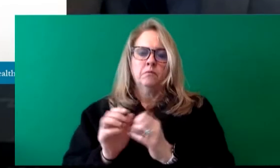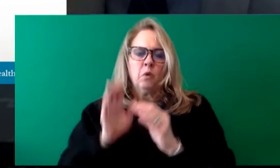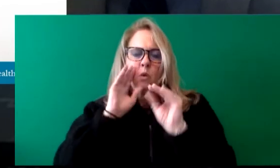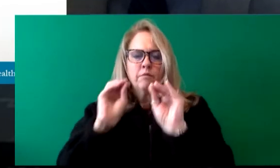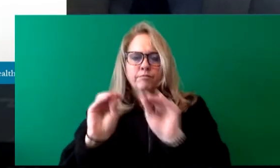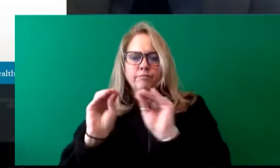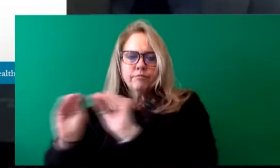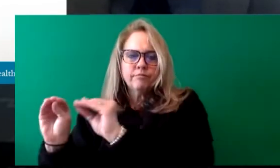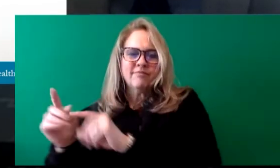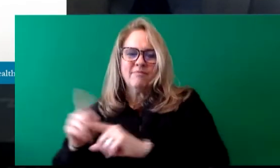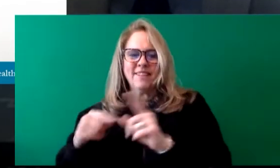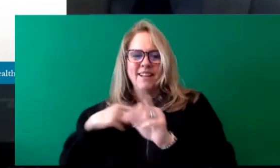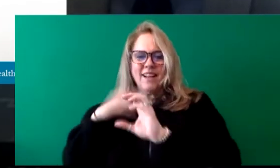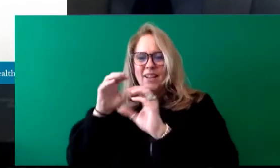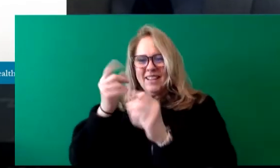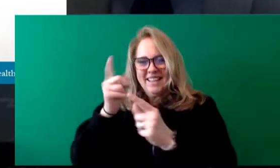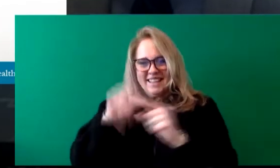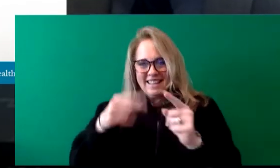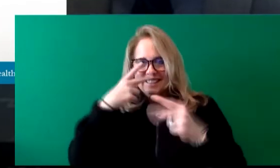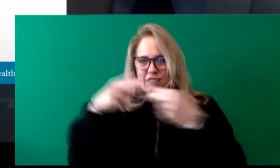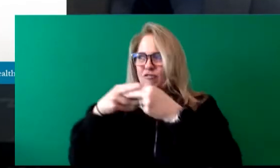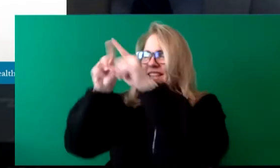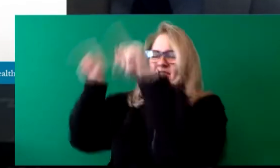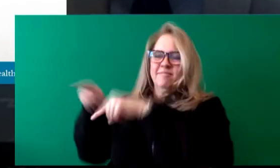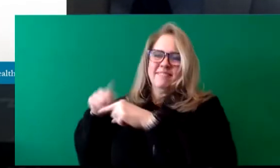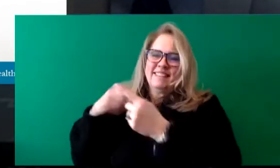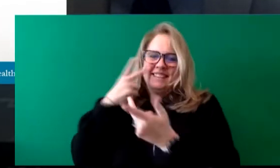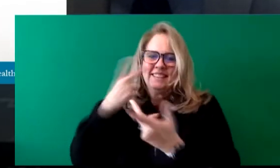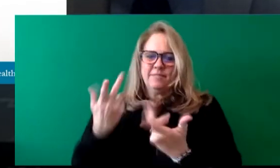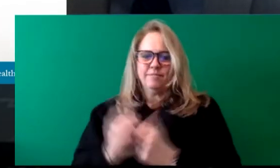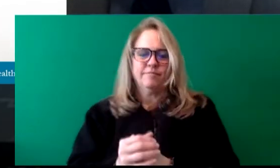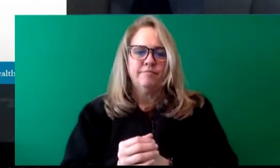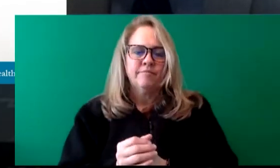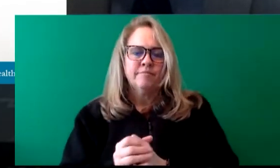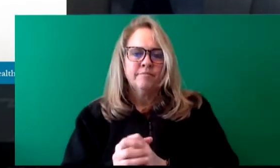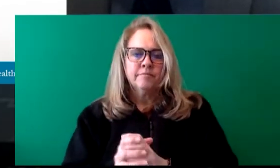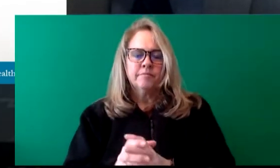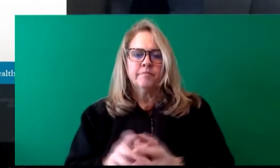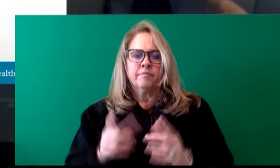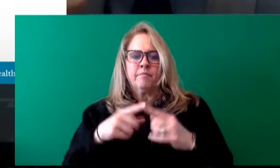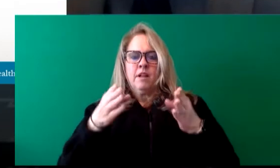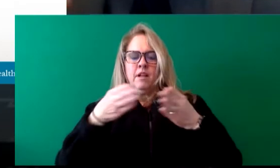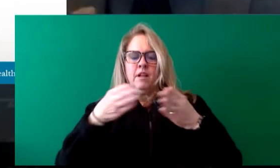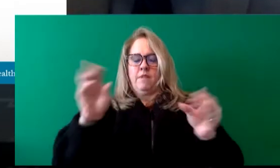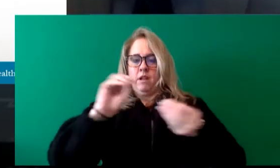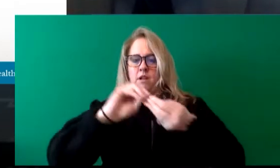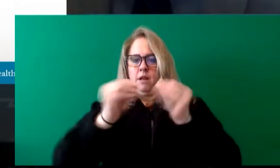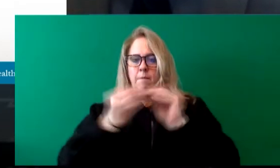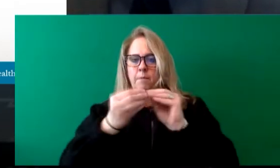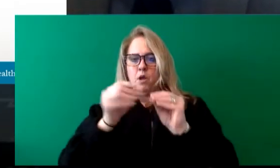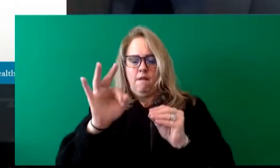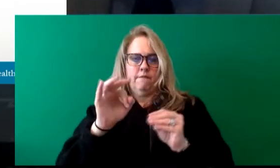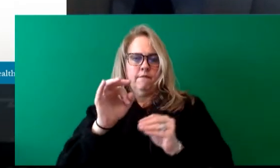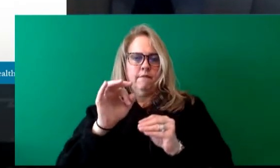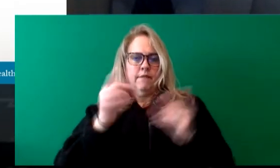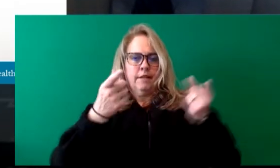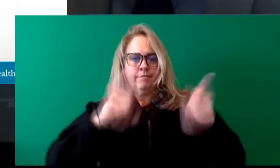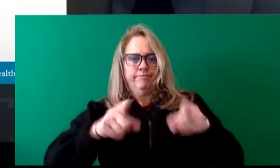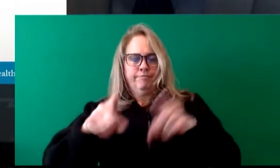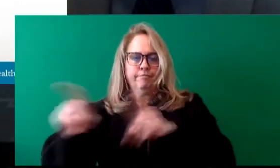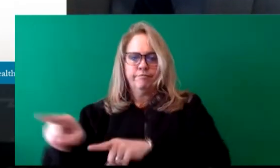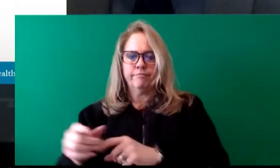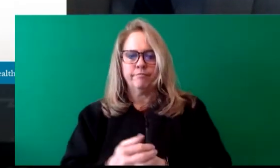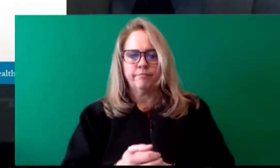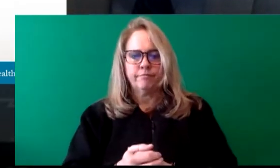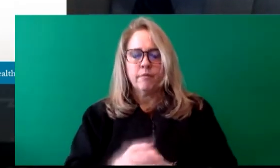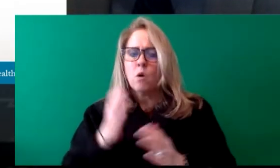so that you can view that in addition to the raw number of cases. This shift is to revisualize the data, reorder the data